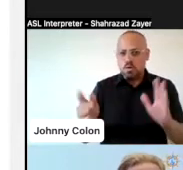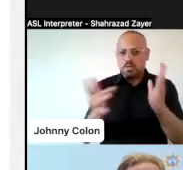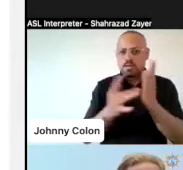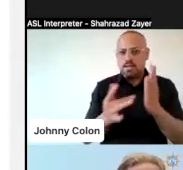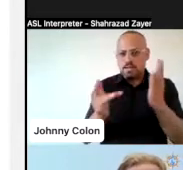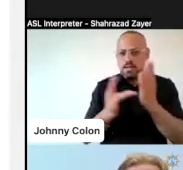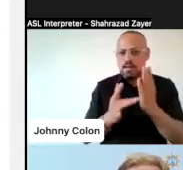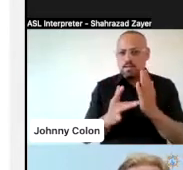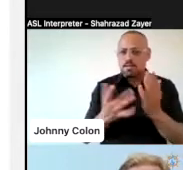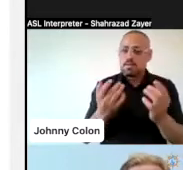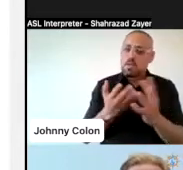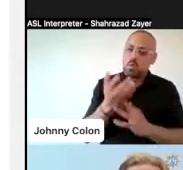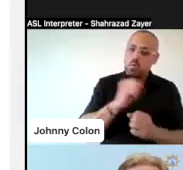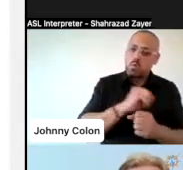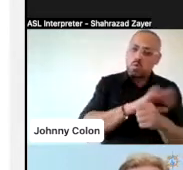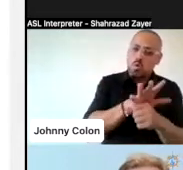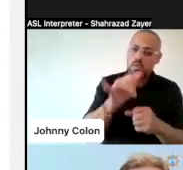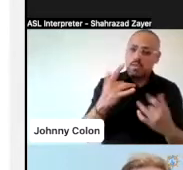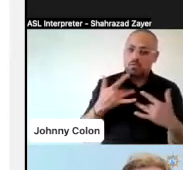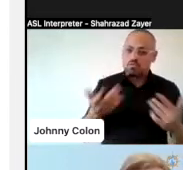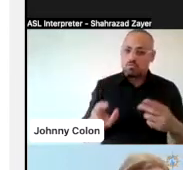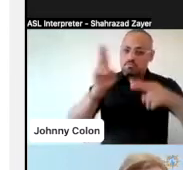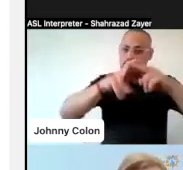with COVID, that trend increases.